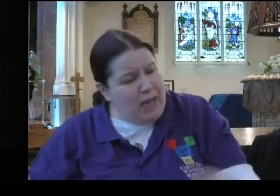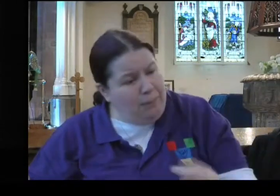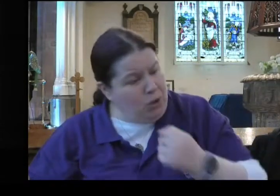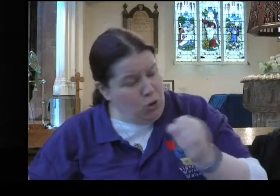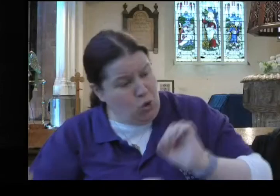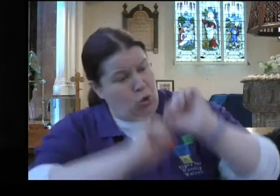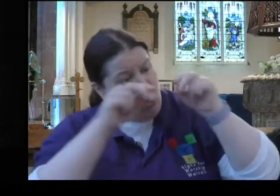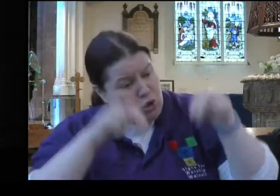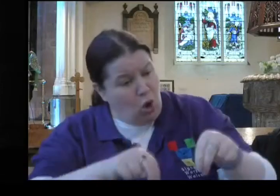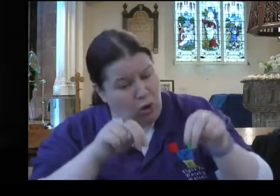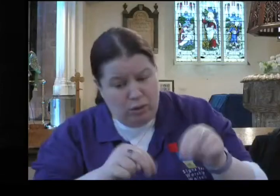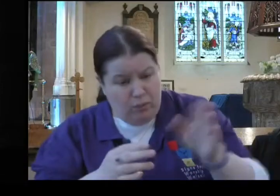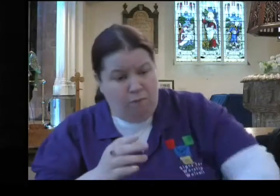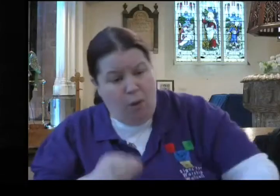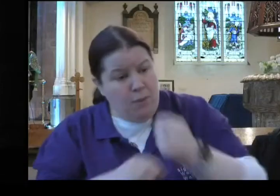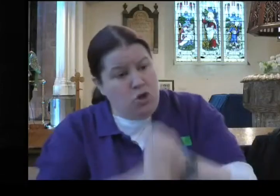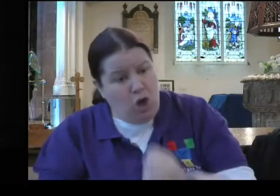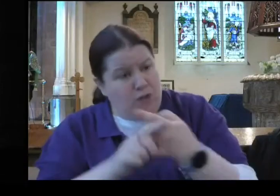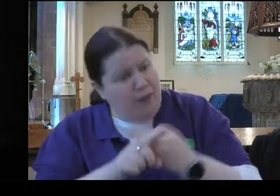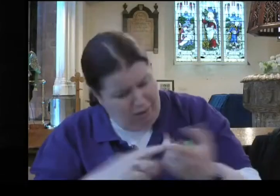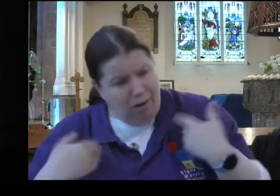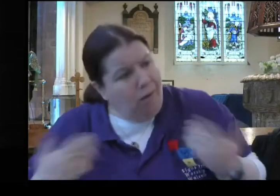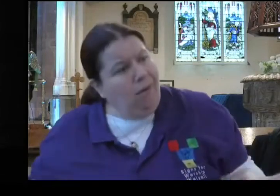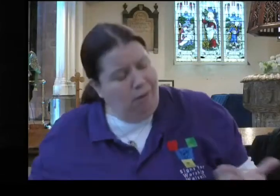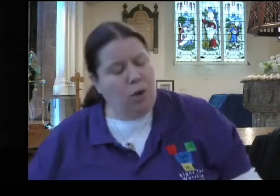England? I'll do the funeral."